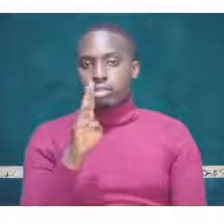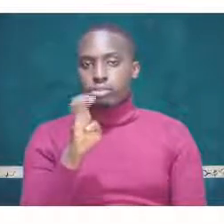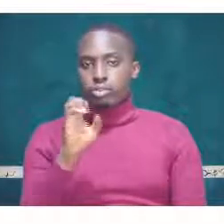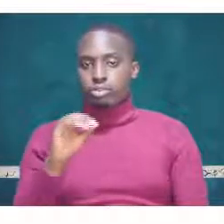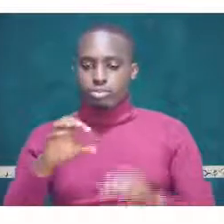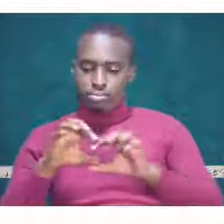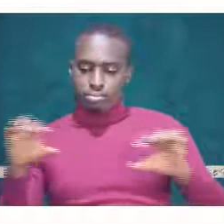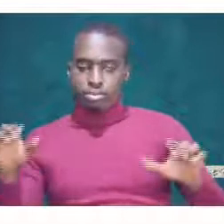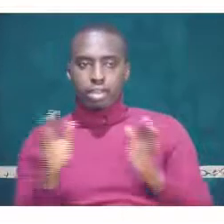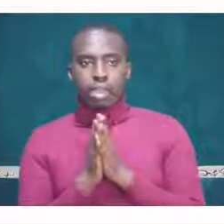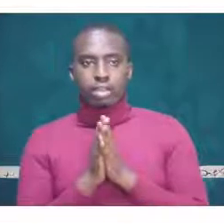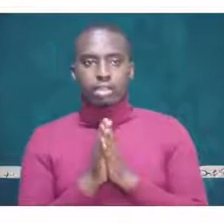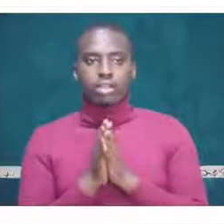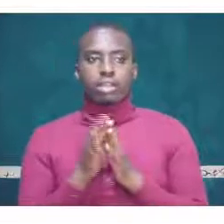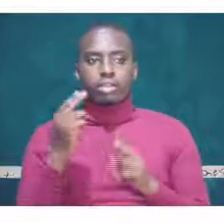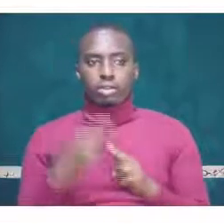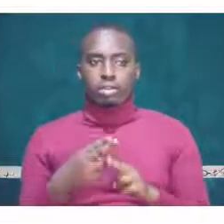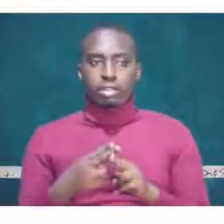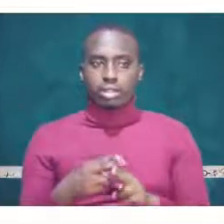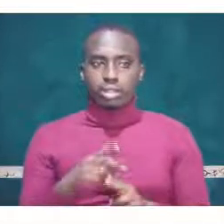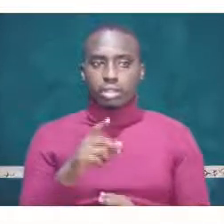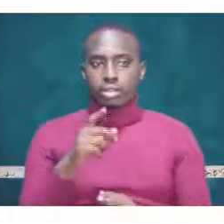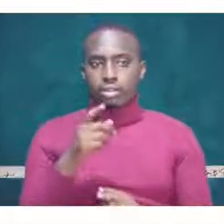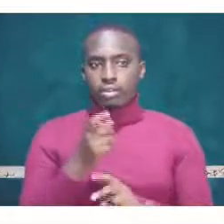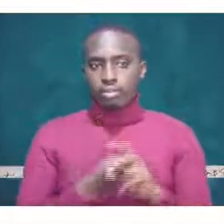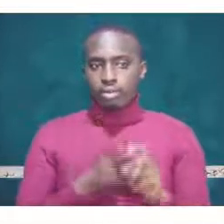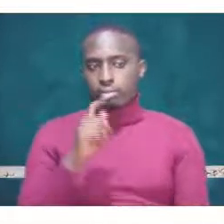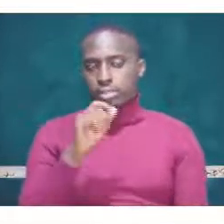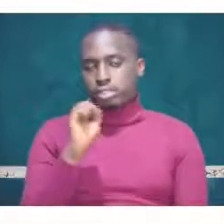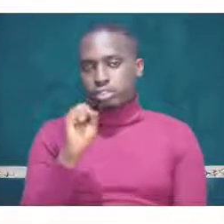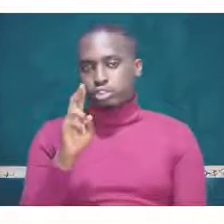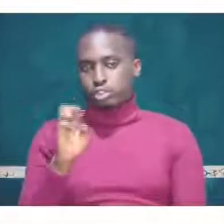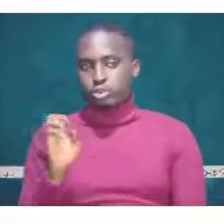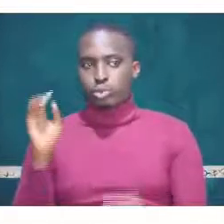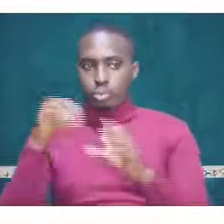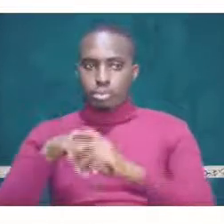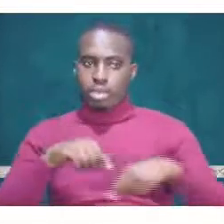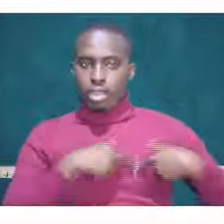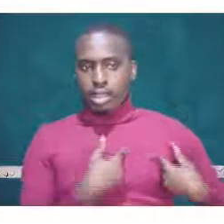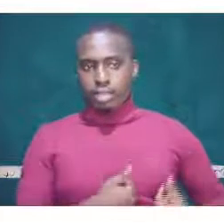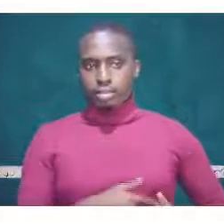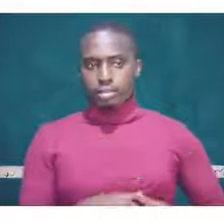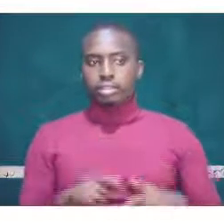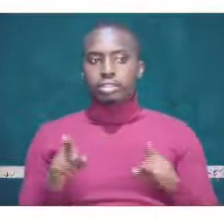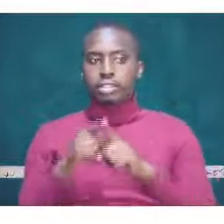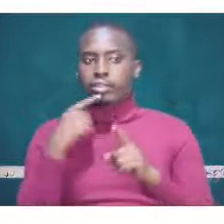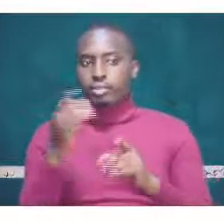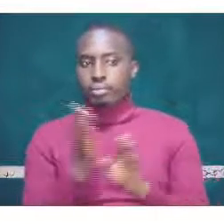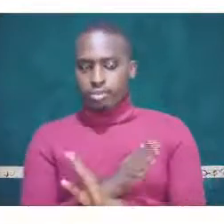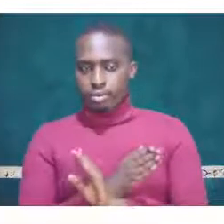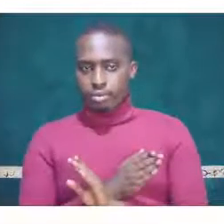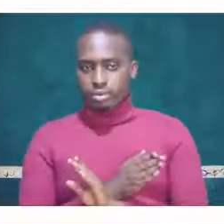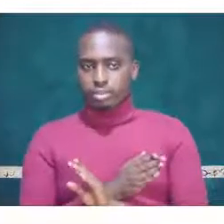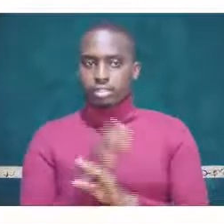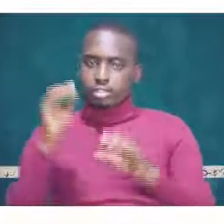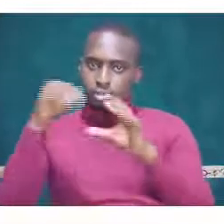drains fluid called lymph from tissue and empties it back into the heart. That's when I mentioned it earlier.